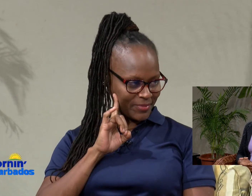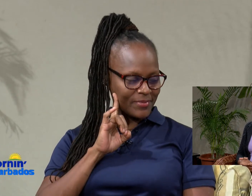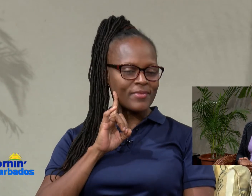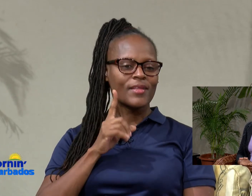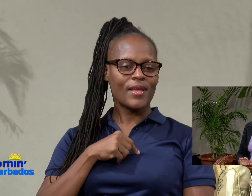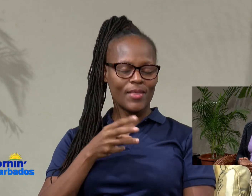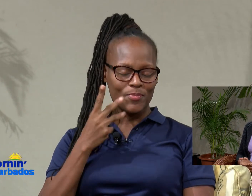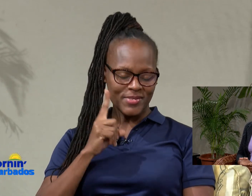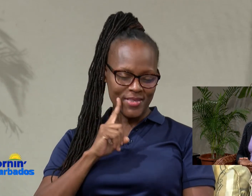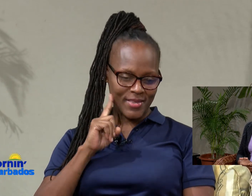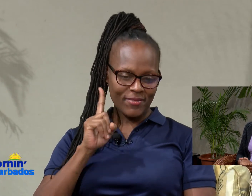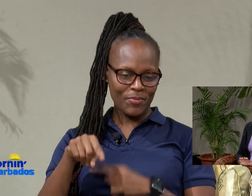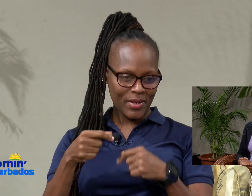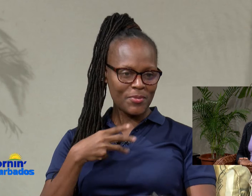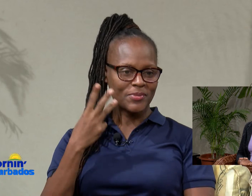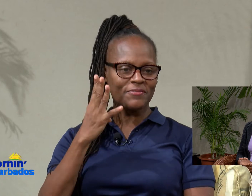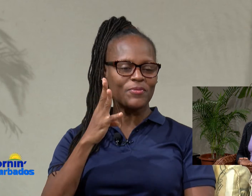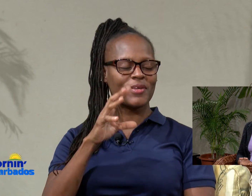I was not born deaf.